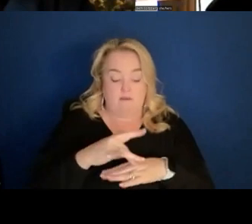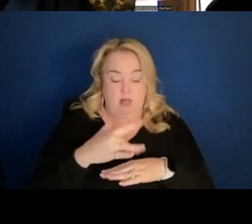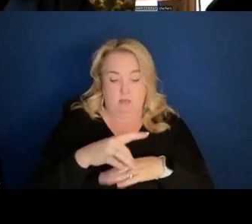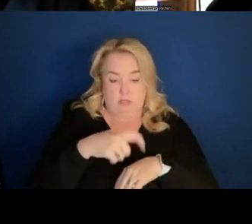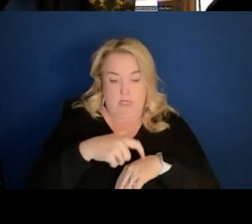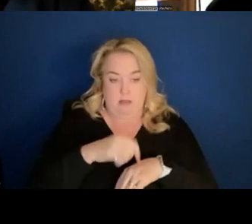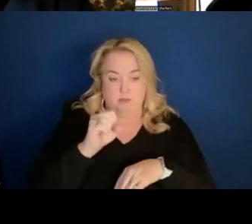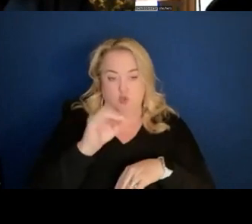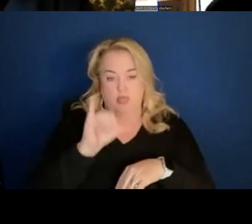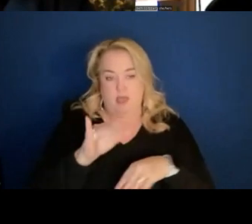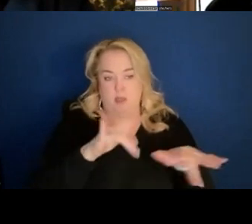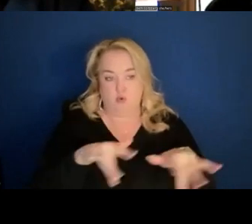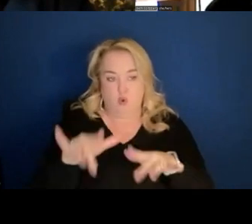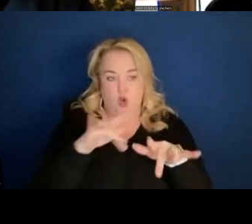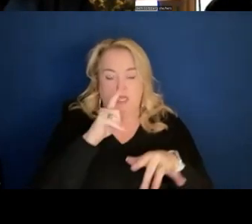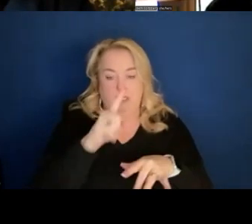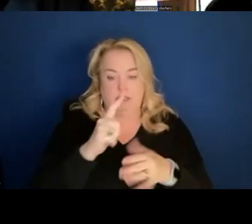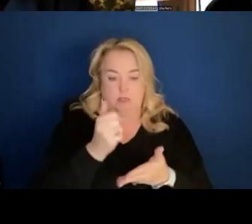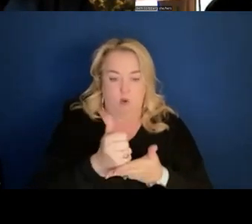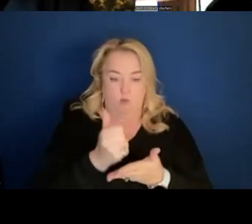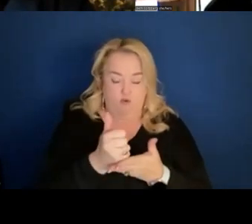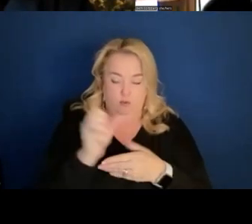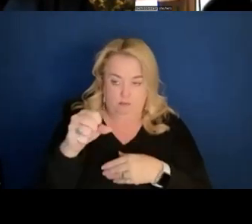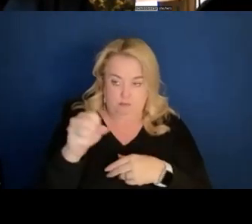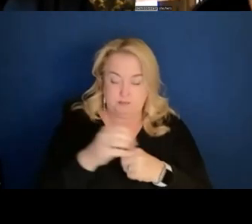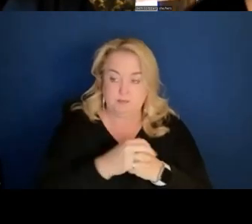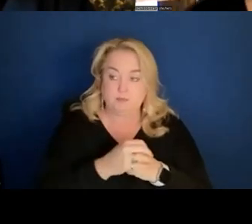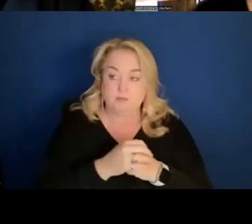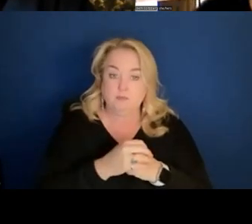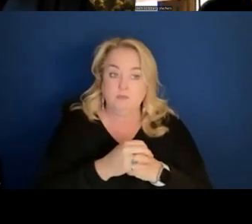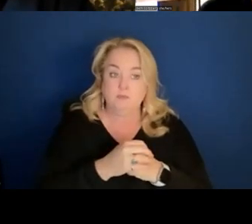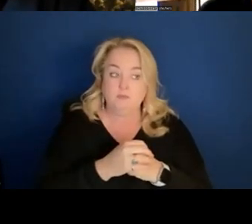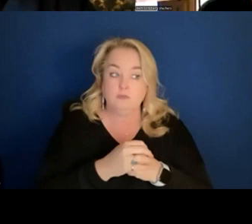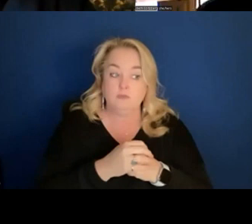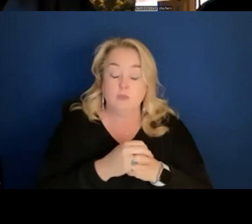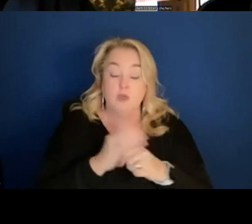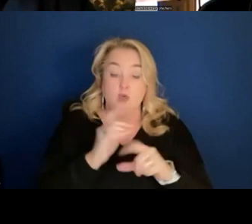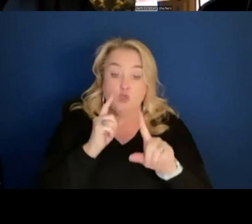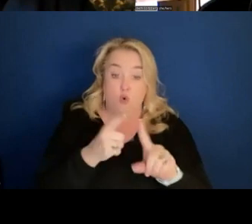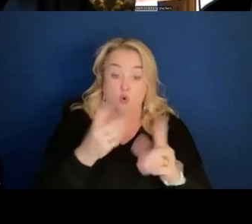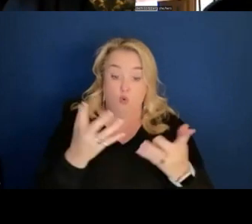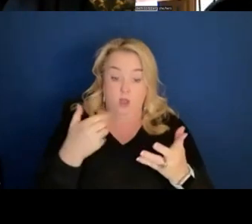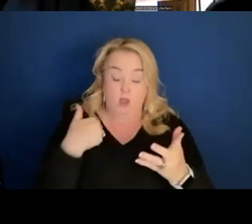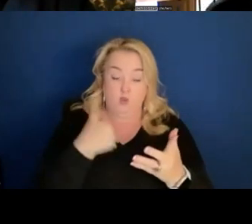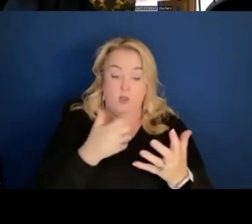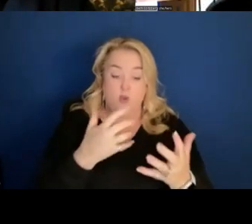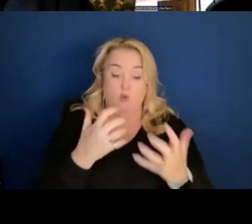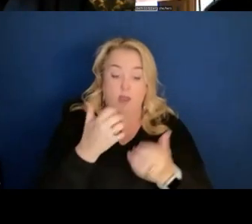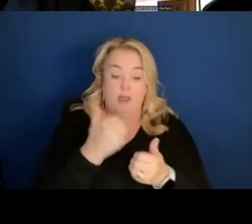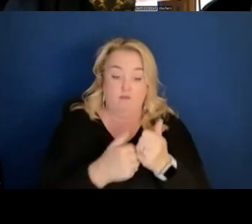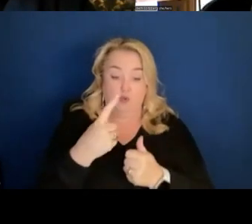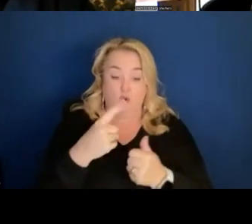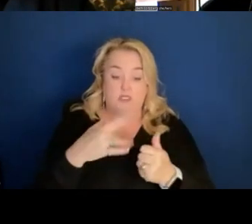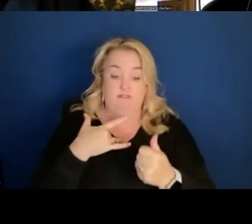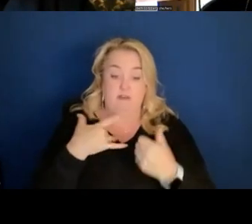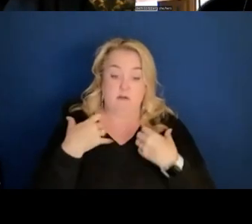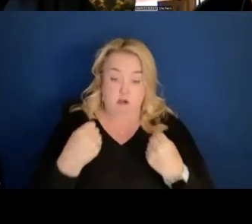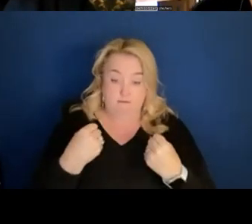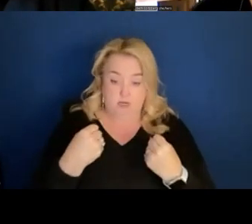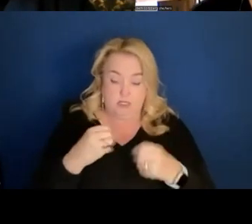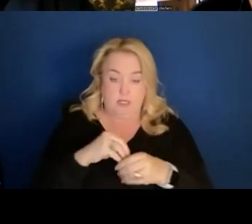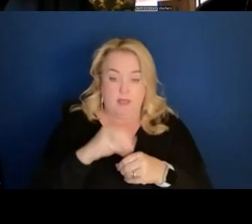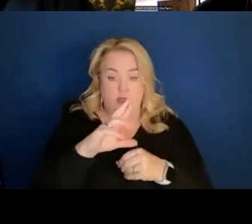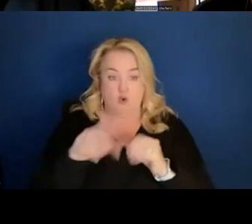very helpful for caregivers after the fact. Our goal is for every caregiver to feel confident in their